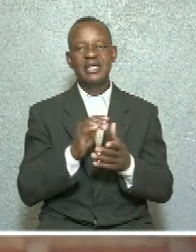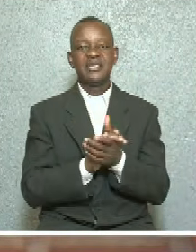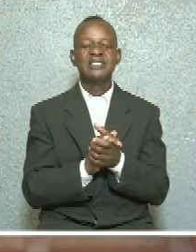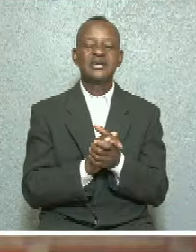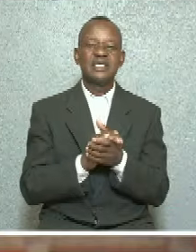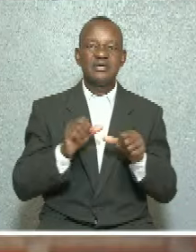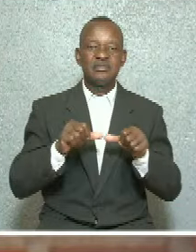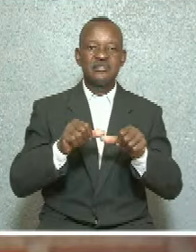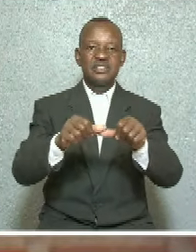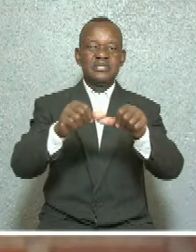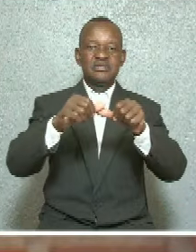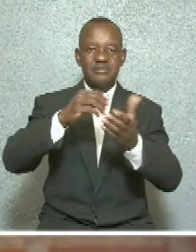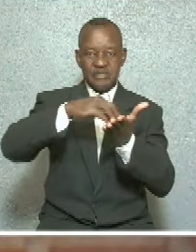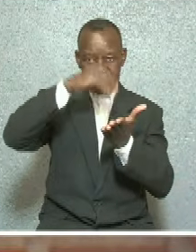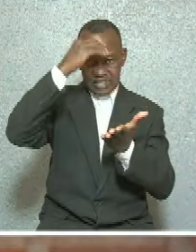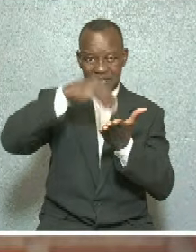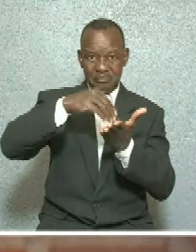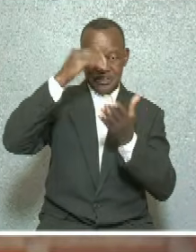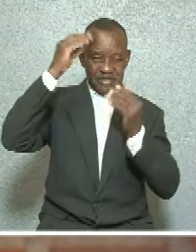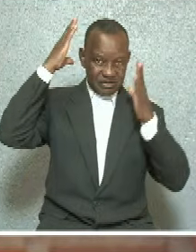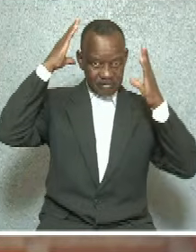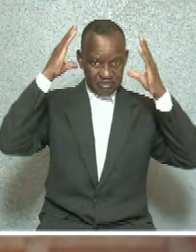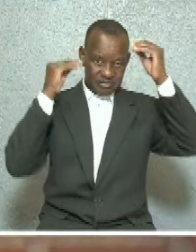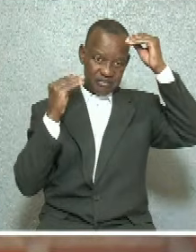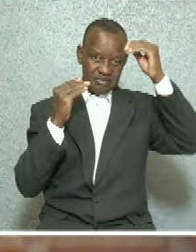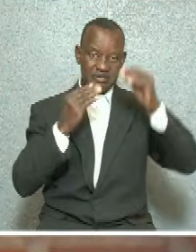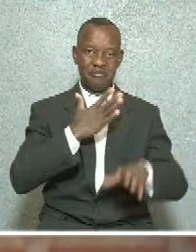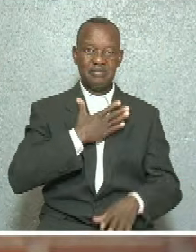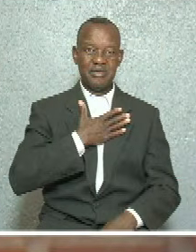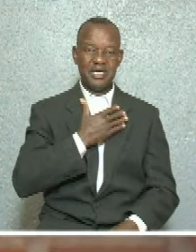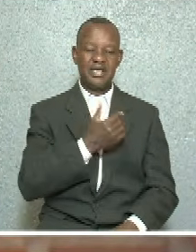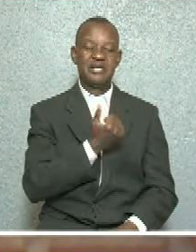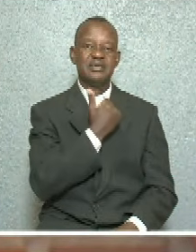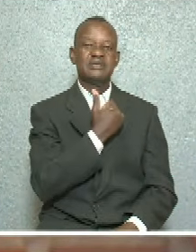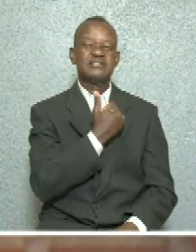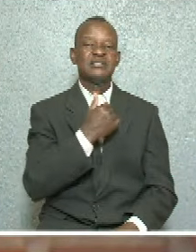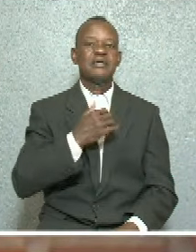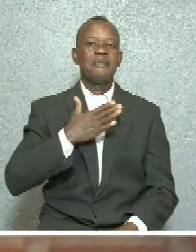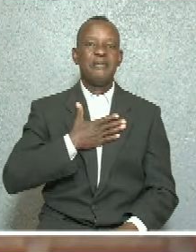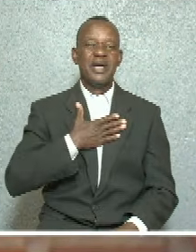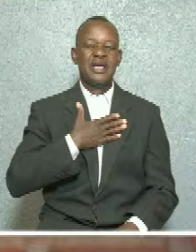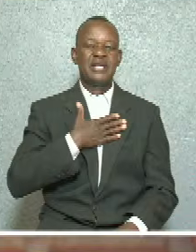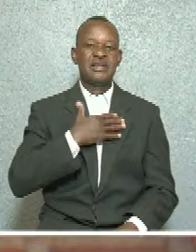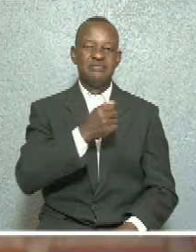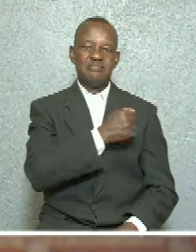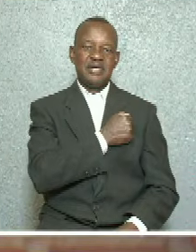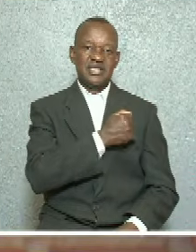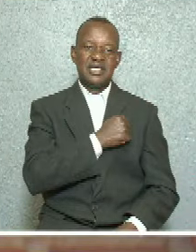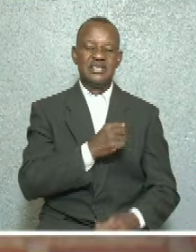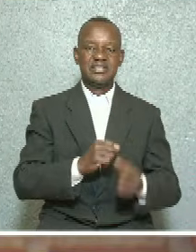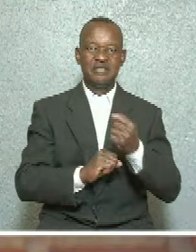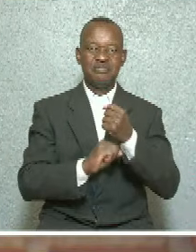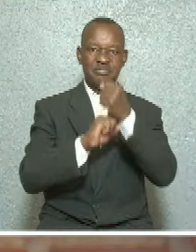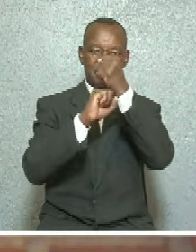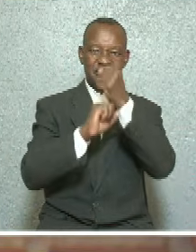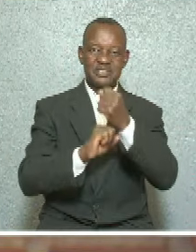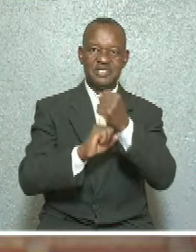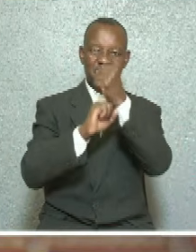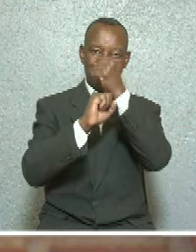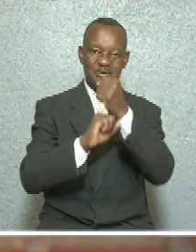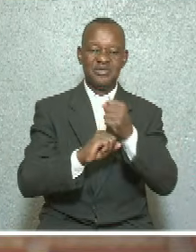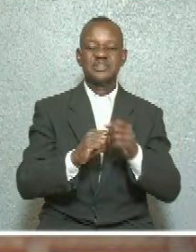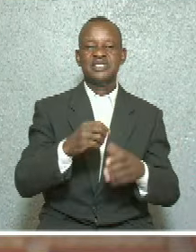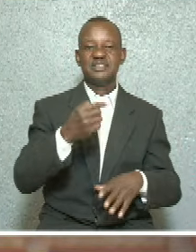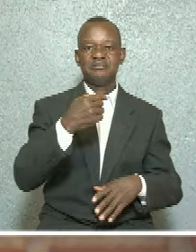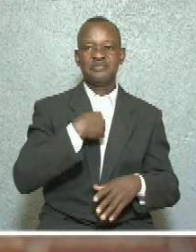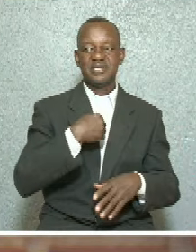room to explore, to make mistakes, to try again. And she supported me throughout. So if there's one person I'm